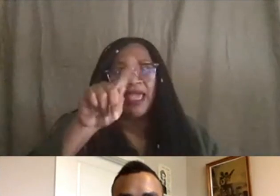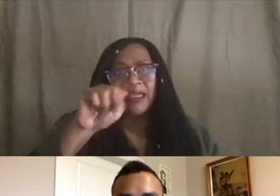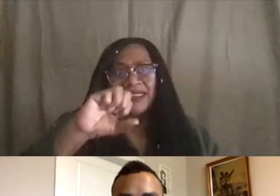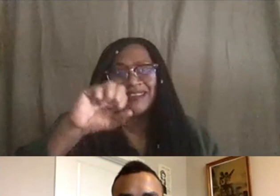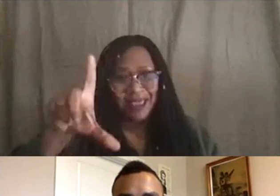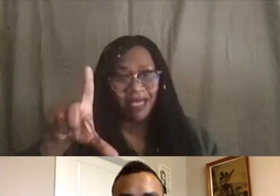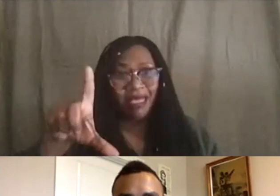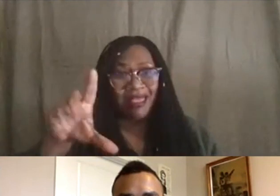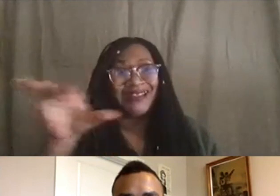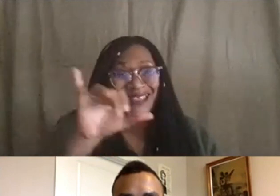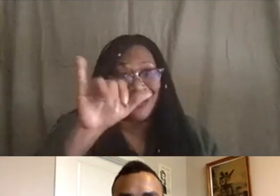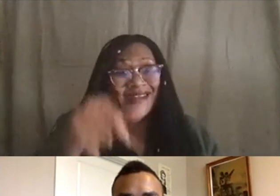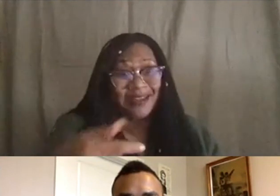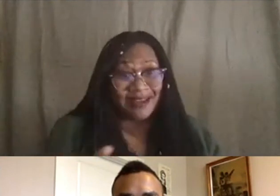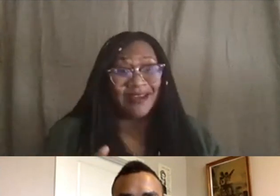did.